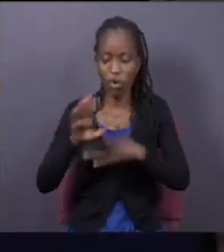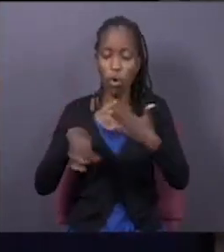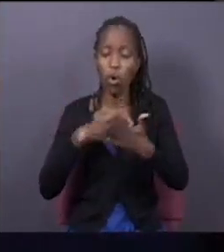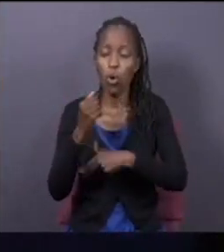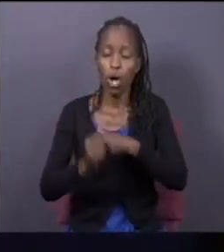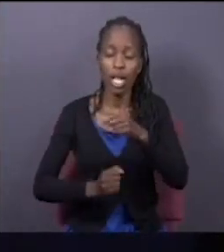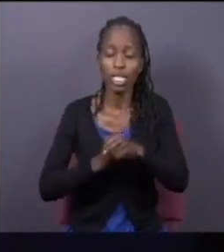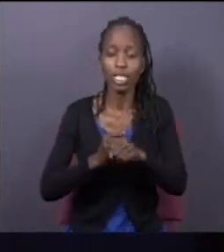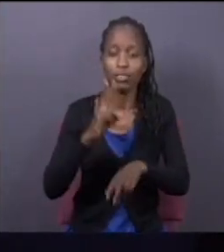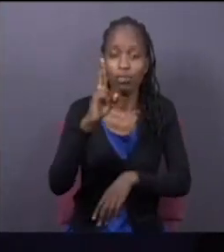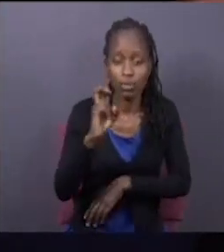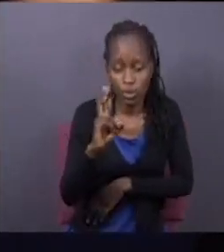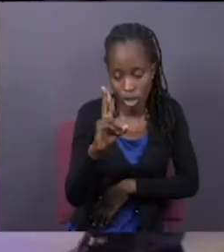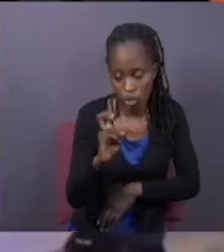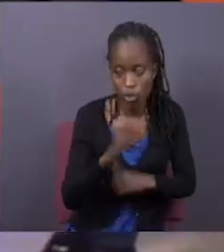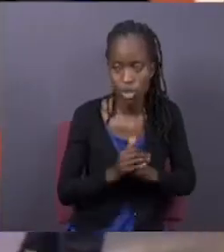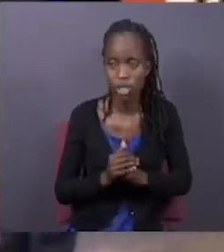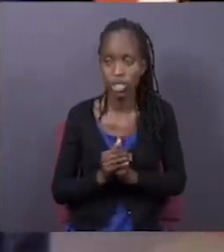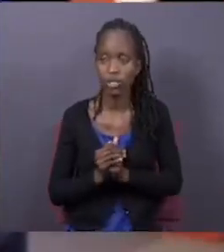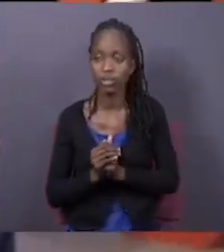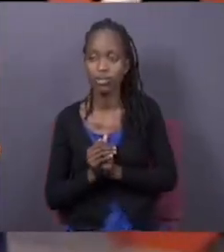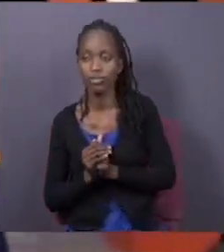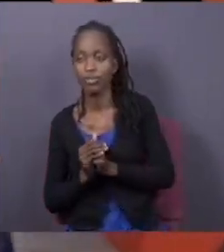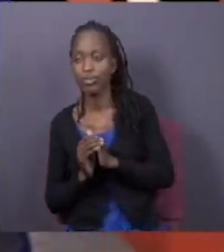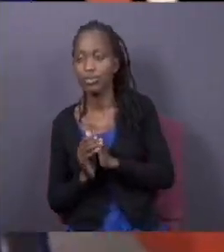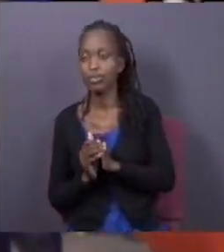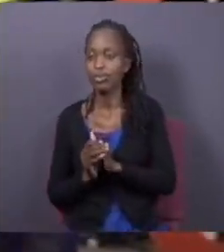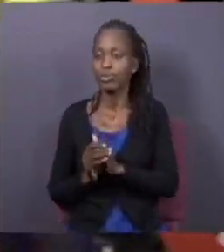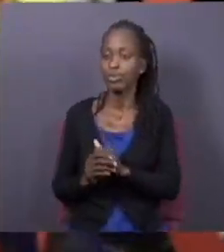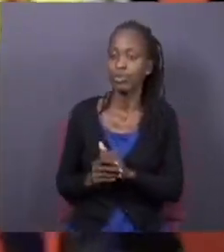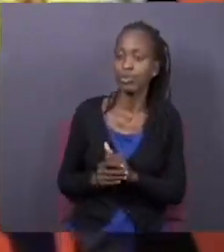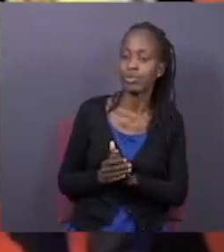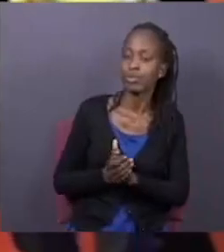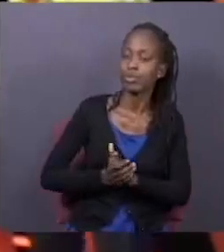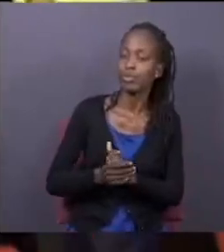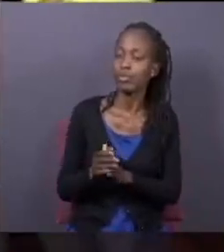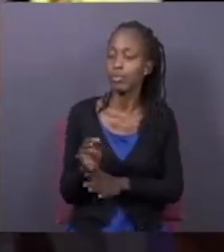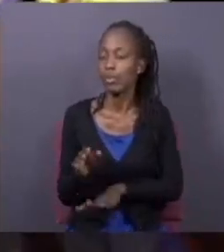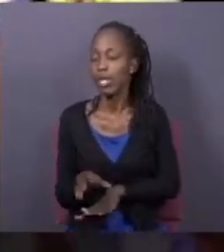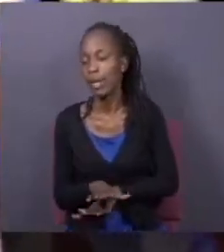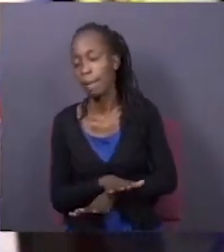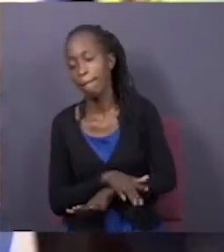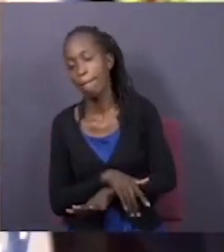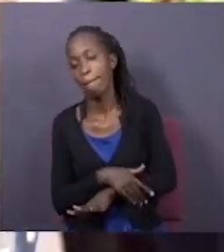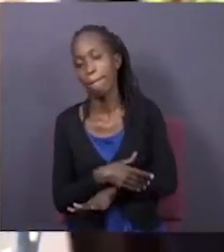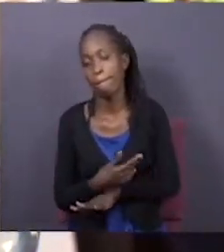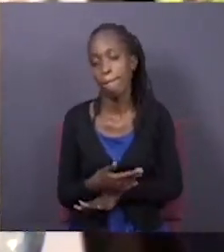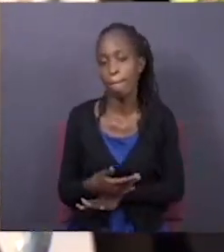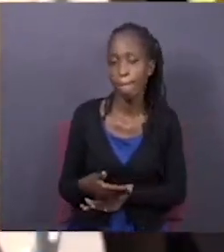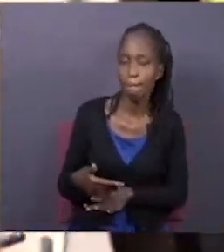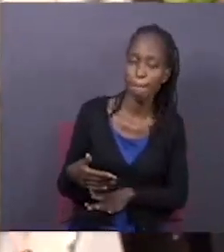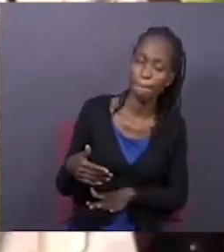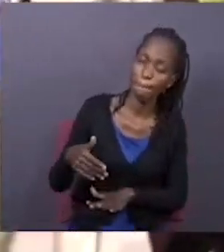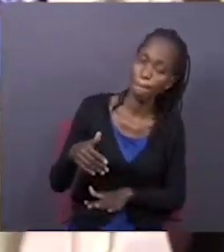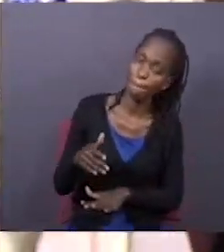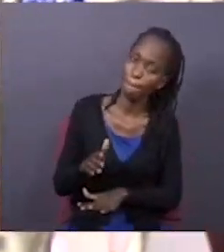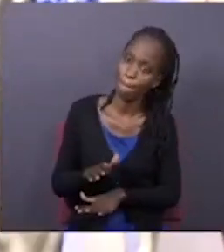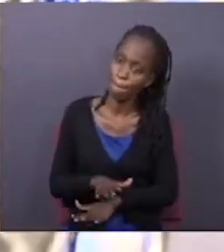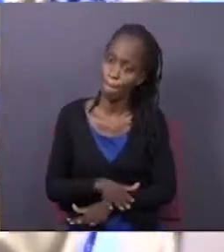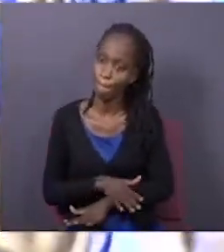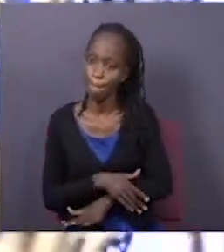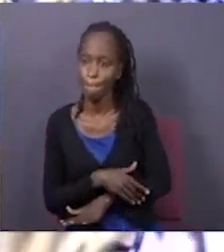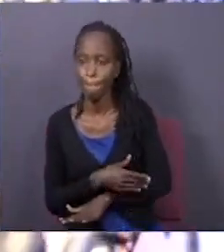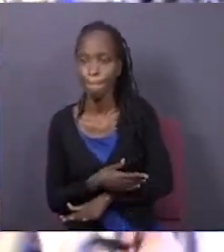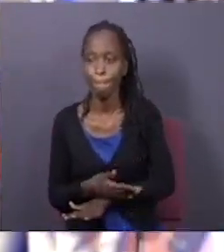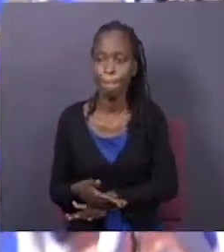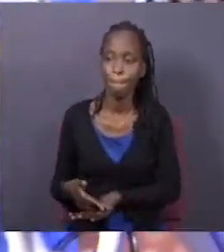that great is our God. Oh, great is our God. Greatly to be praised. You,